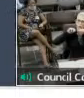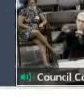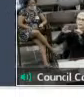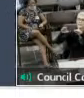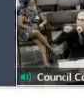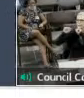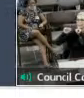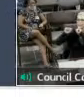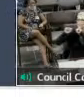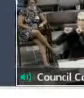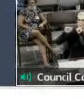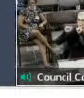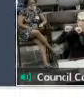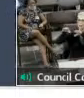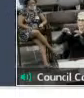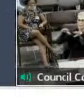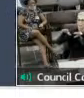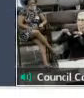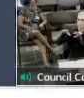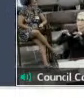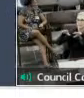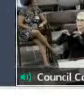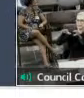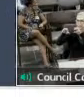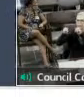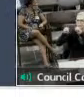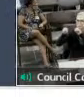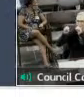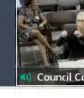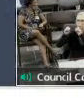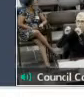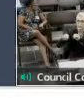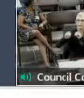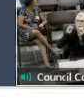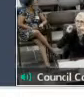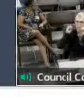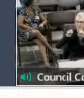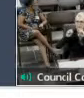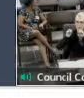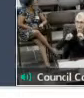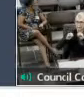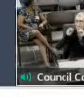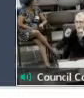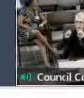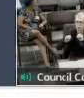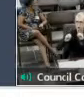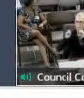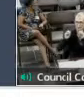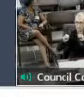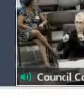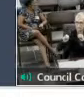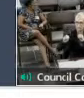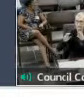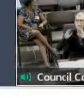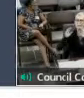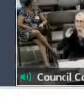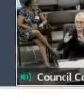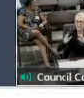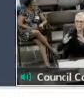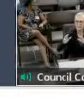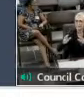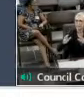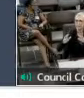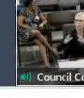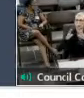one of the things that excites me the most about these numbers is the 97% of next gen, that means younger Memphians,